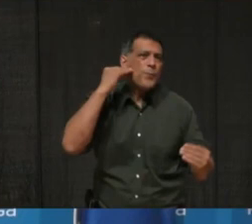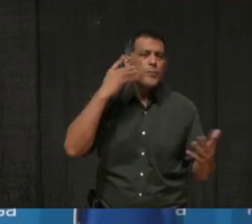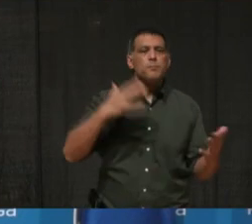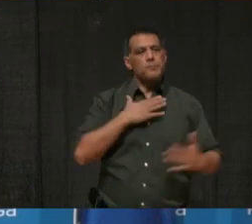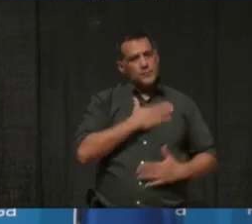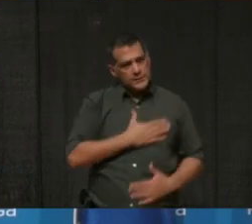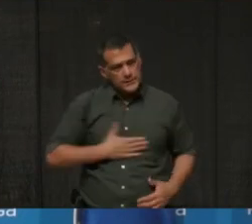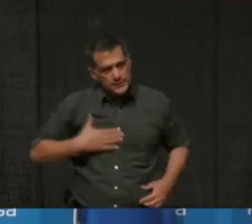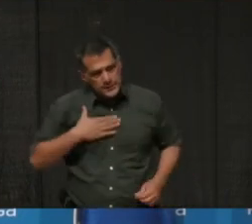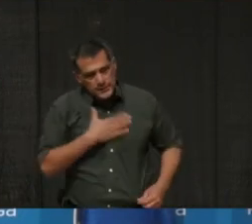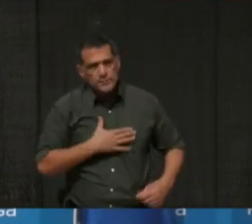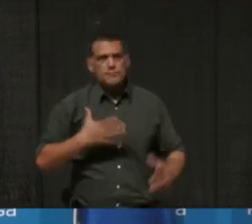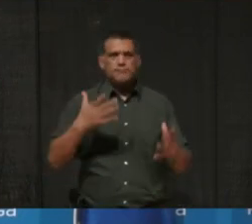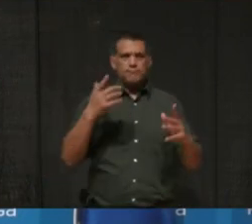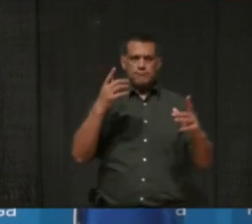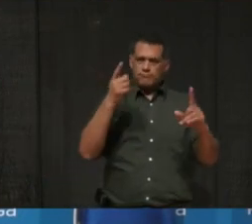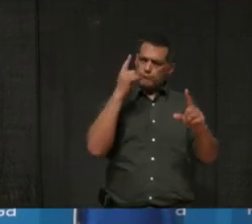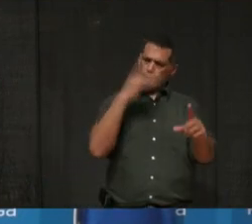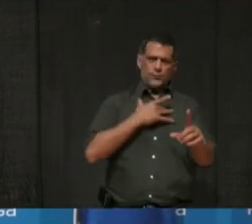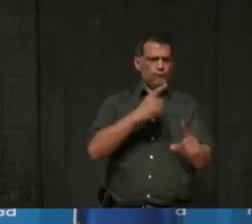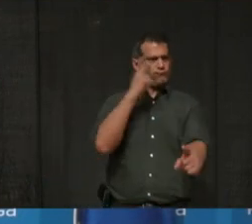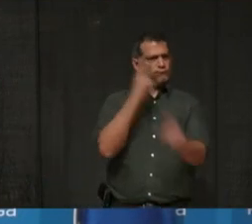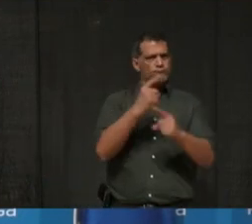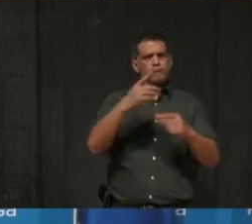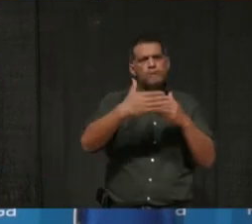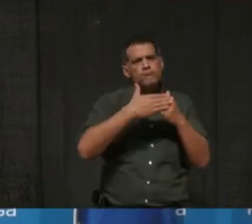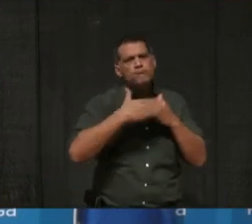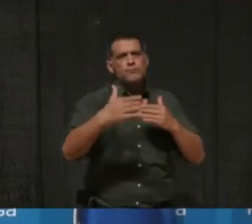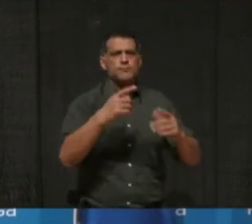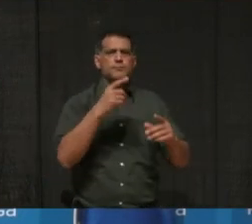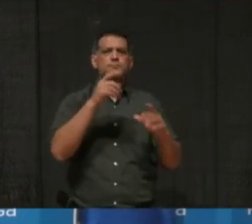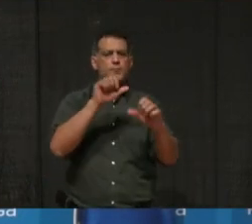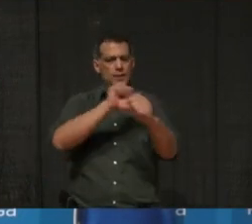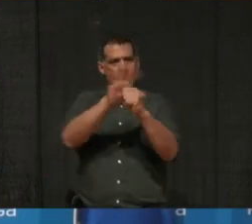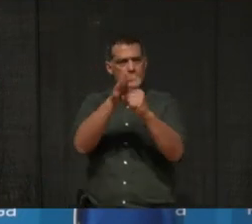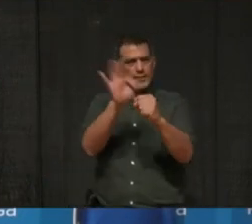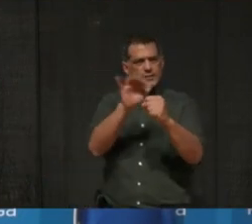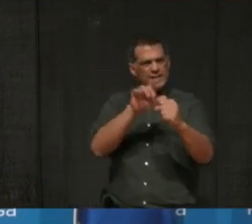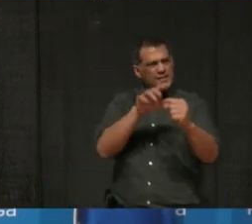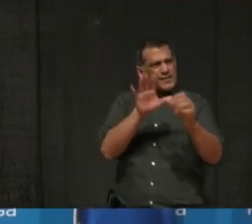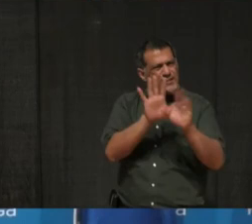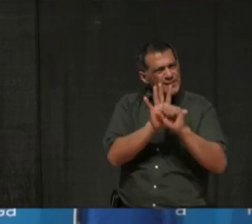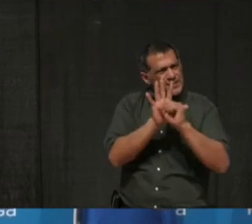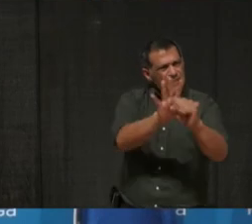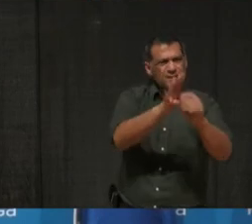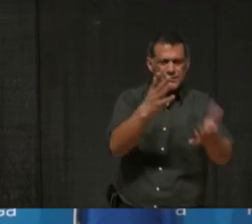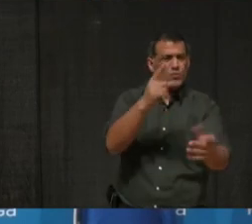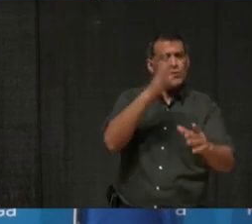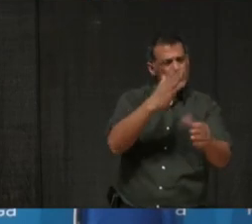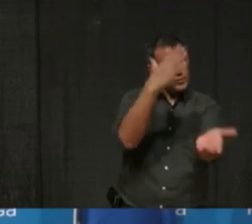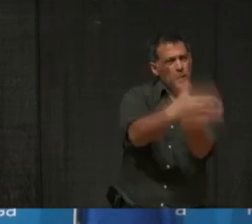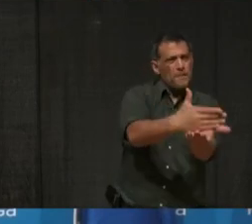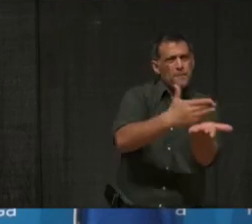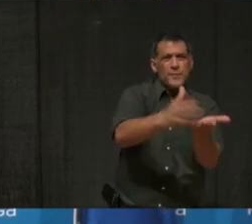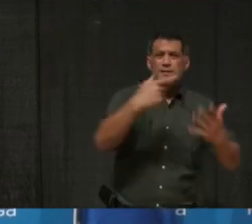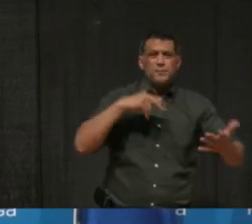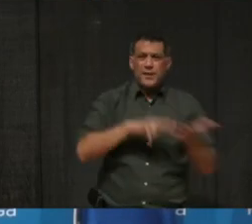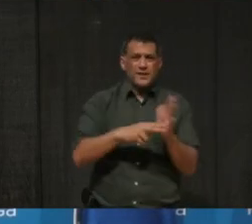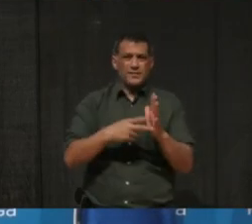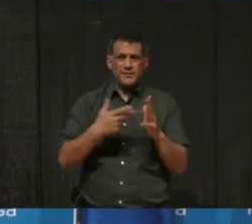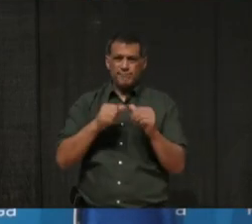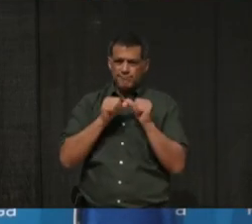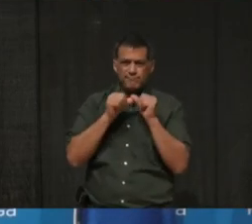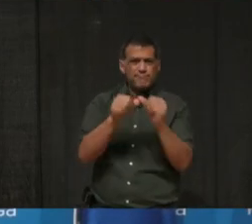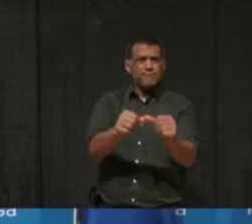right. I will continue to advocate for this. I simply won't slow down. It's going to be months